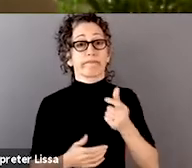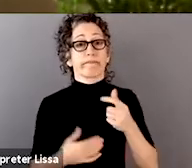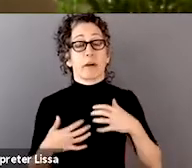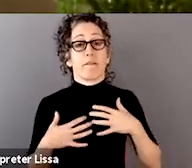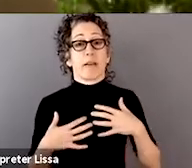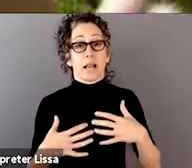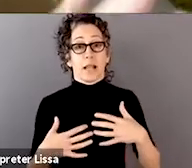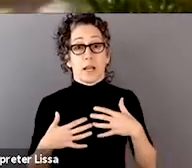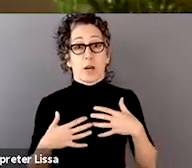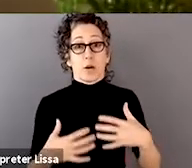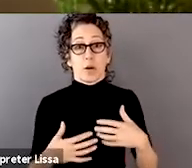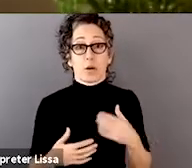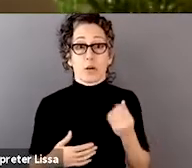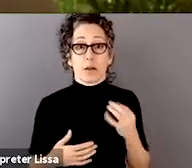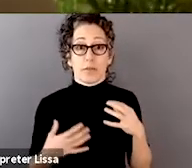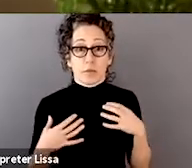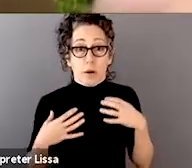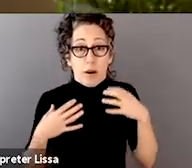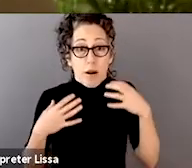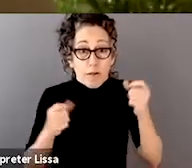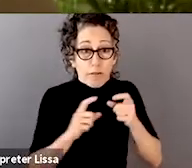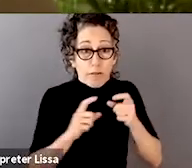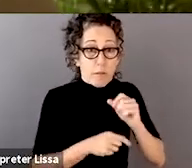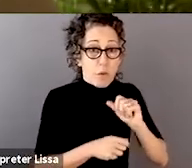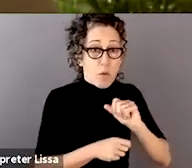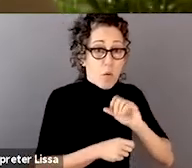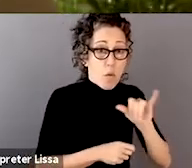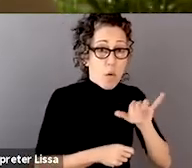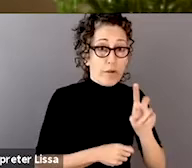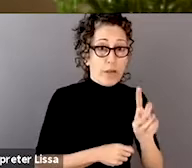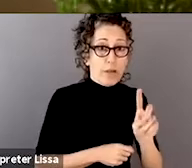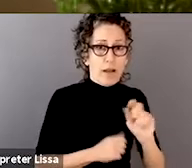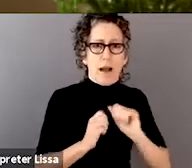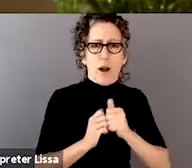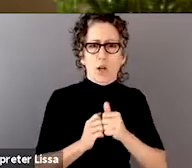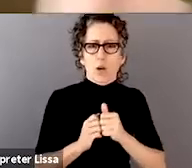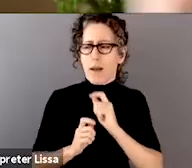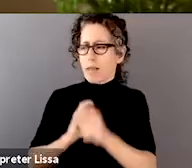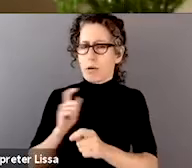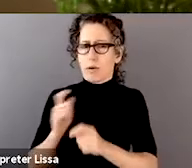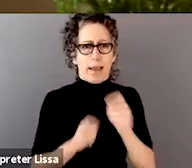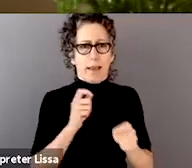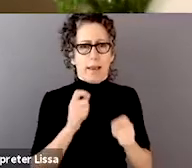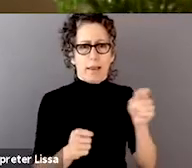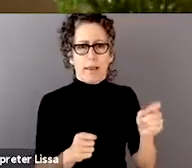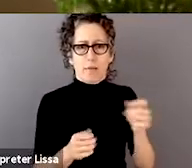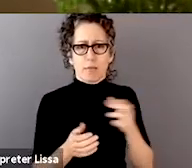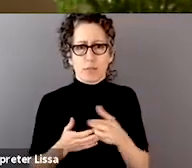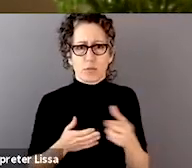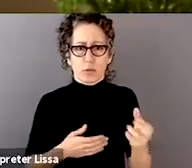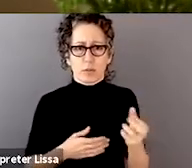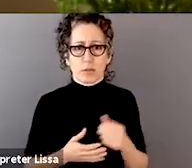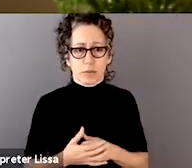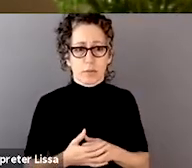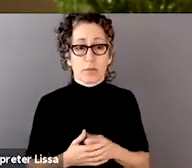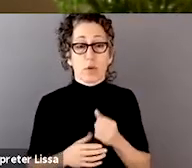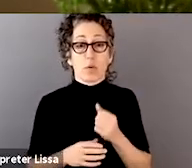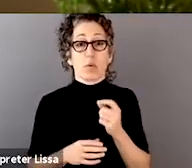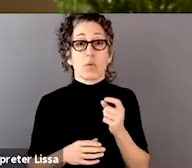from COVID or as they're being treated, how to allocate these kinds of resources, and ensuring that there are